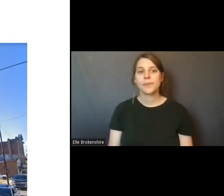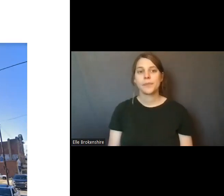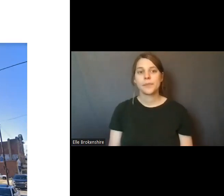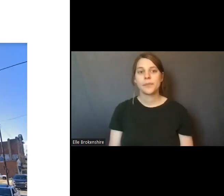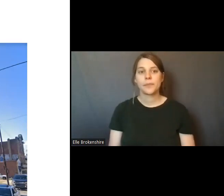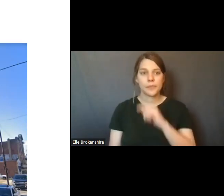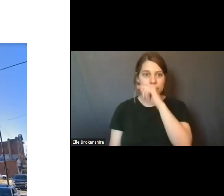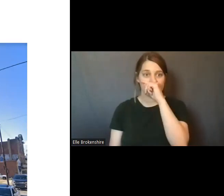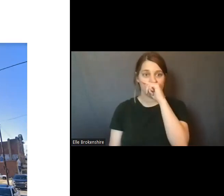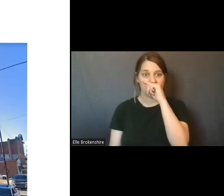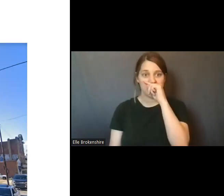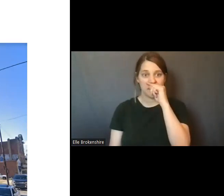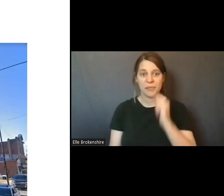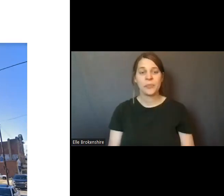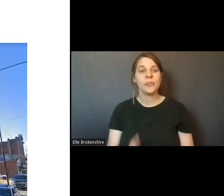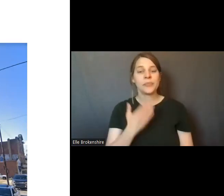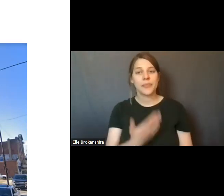Thanks, Brandon.